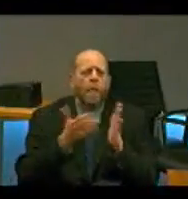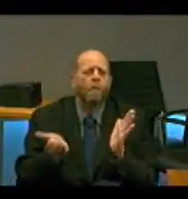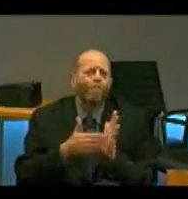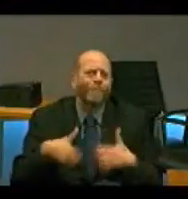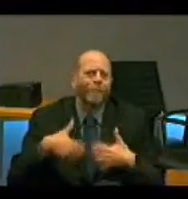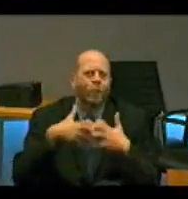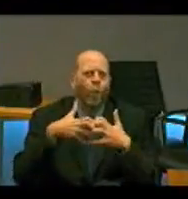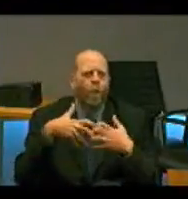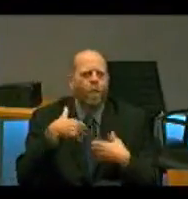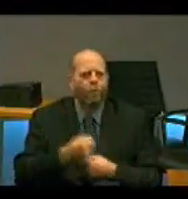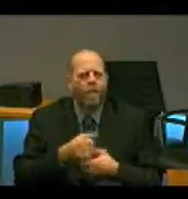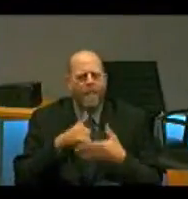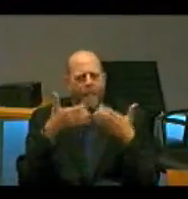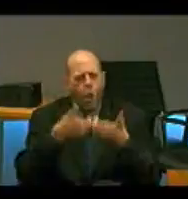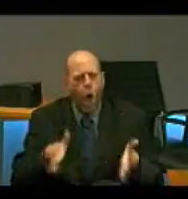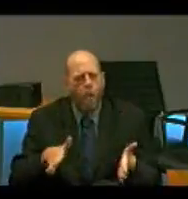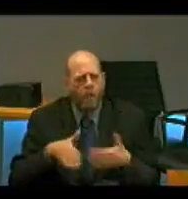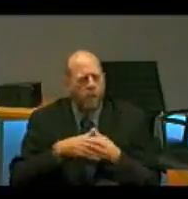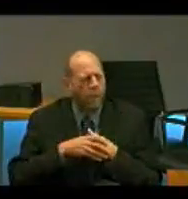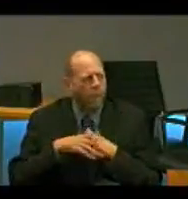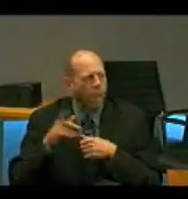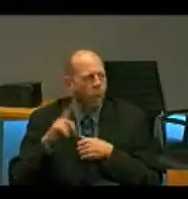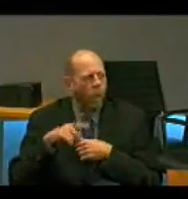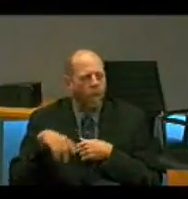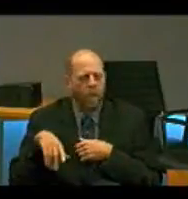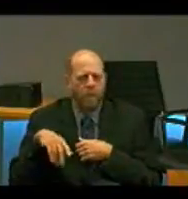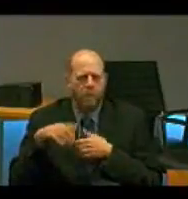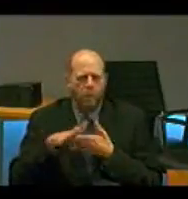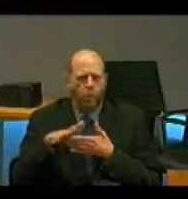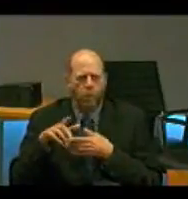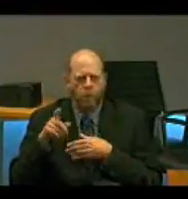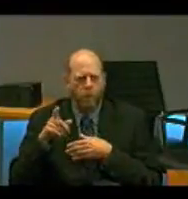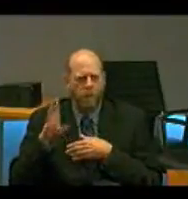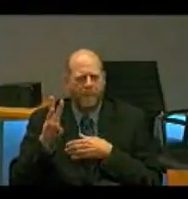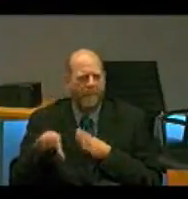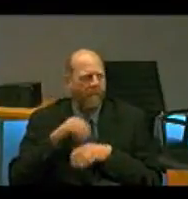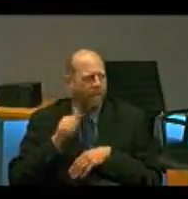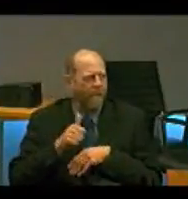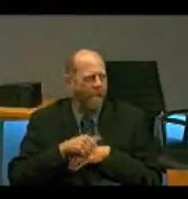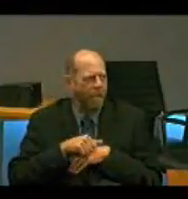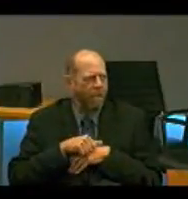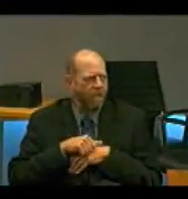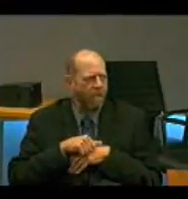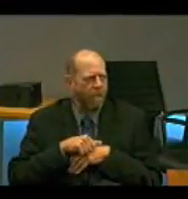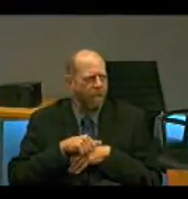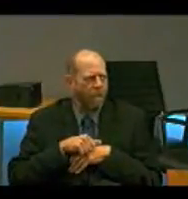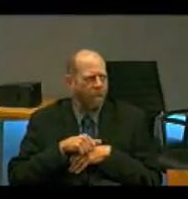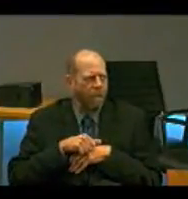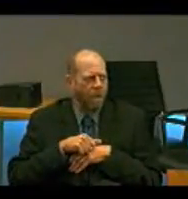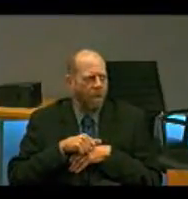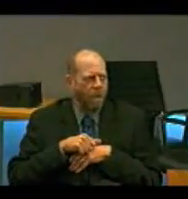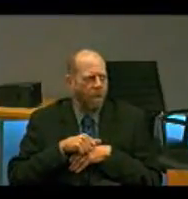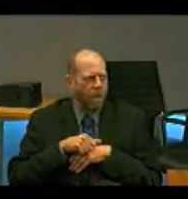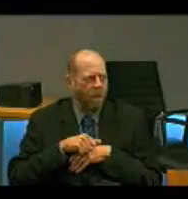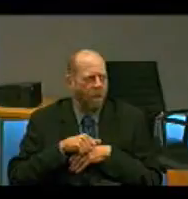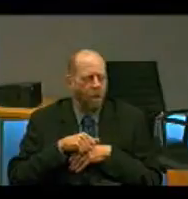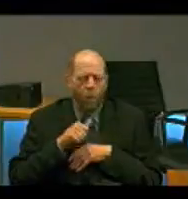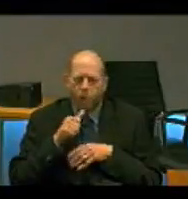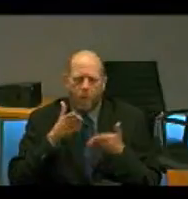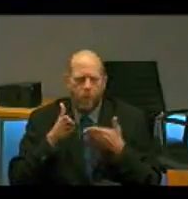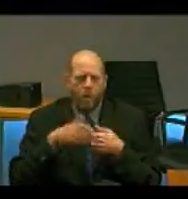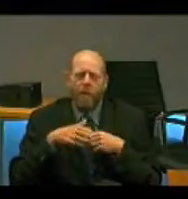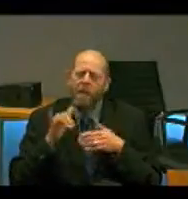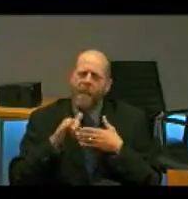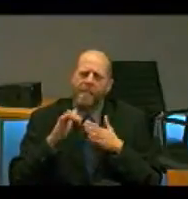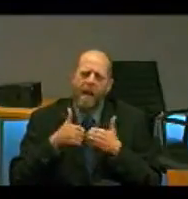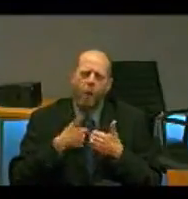had lost in schools where 6 out of 10 students are being suspended or expelled. That's just not something that we need in terms of how we